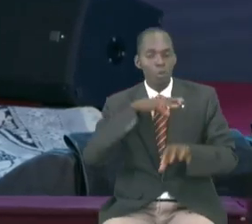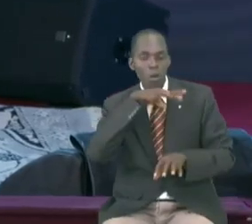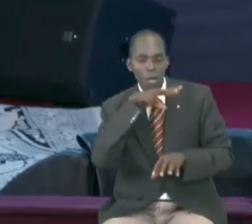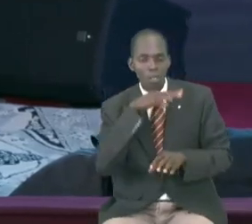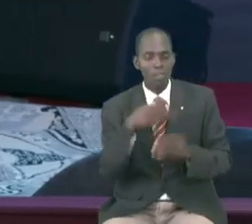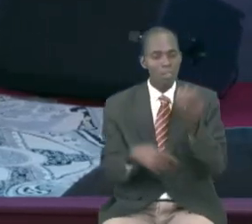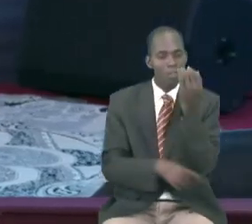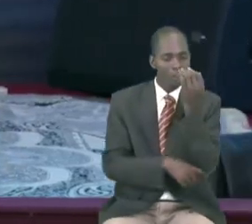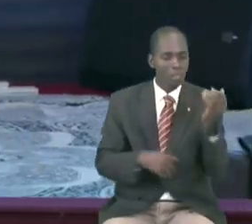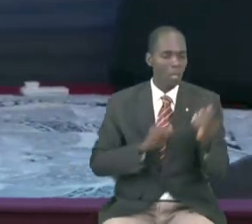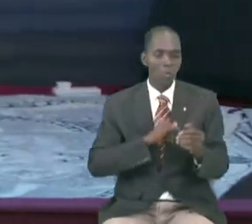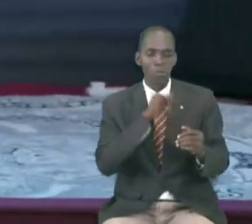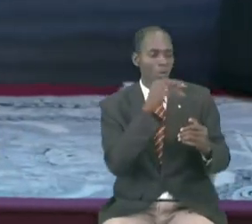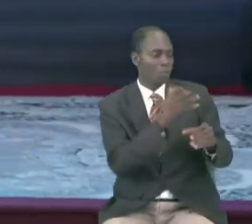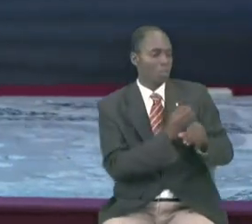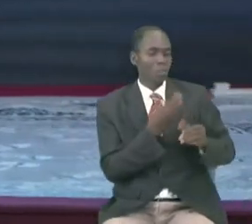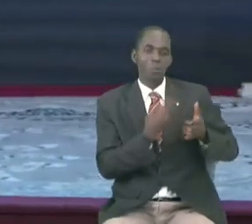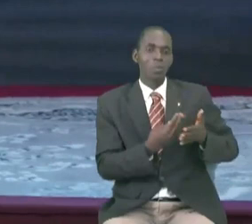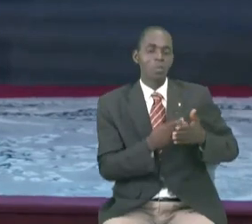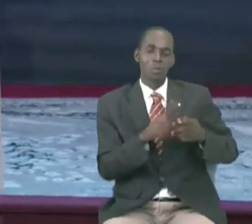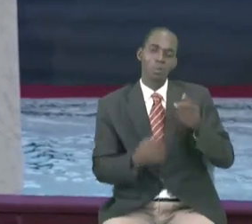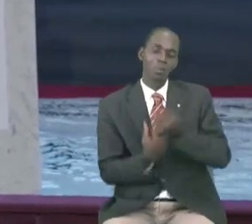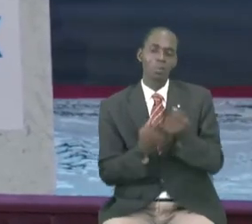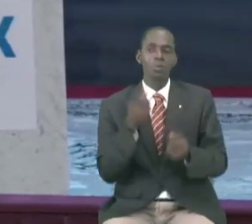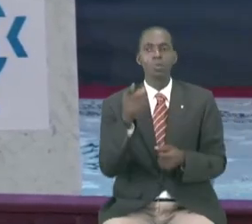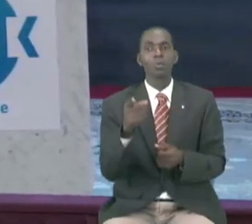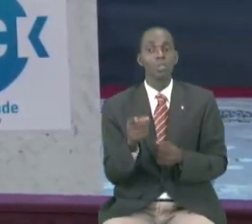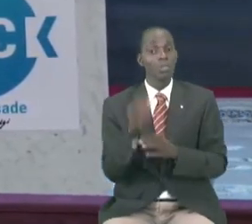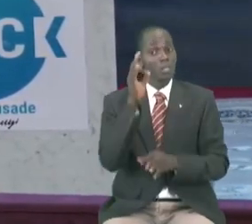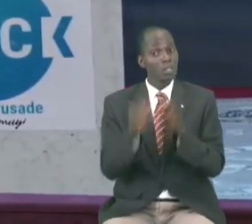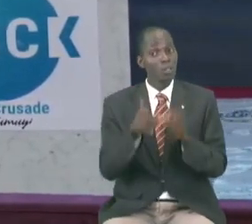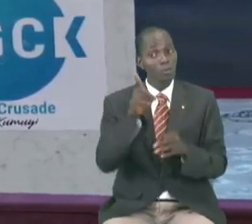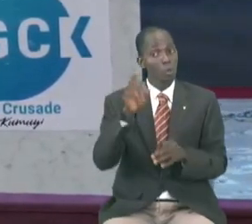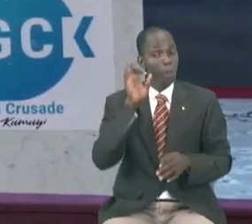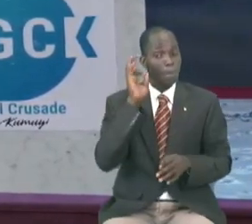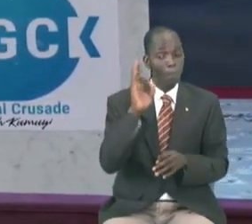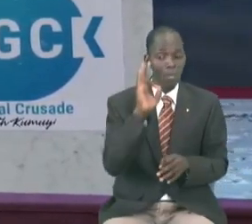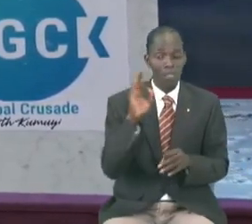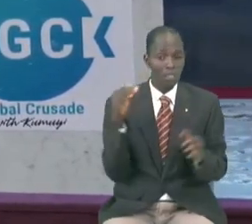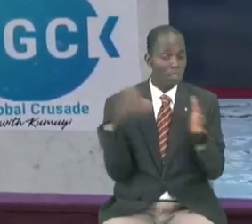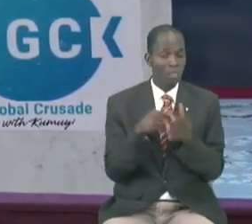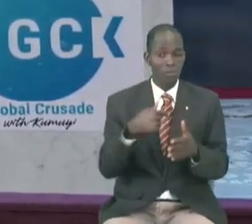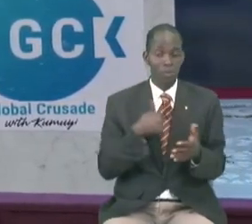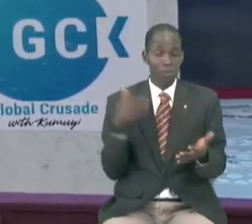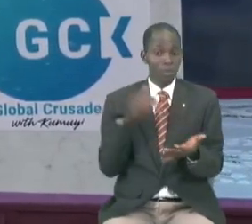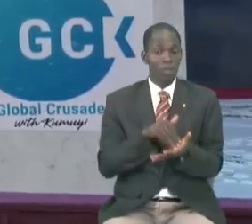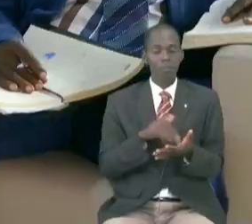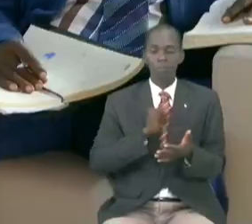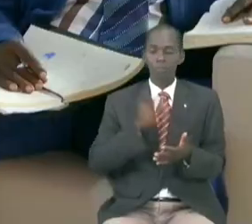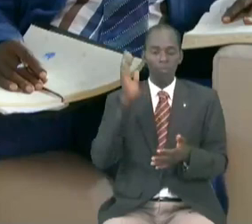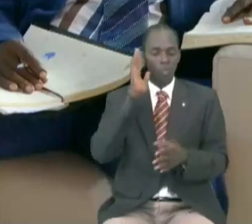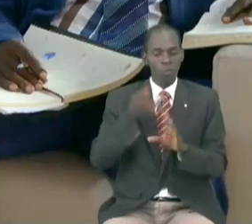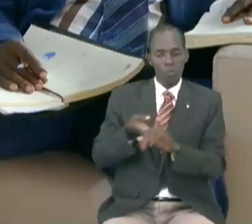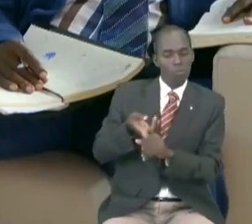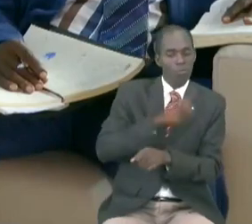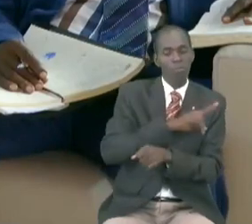pack all my things and go to another church. You say, I am sorry. You say sorry to a sinner, you're backsliding already. You're